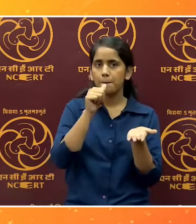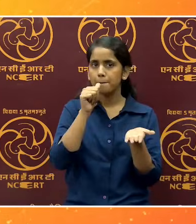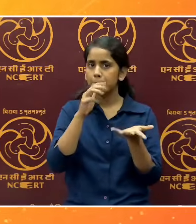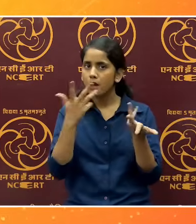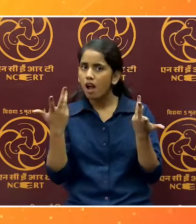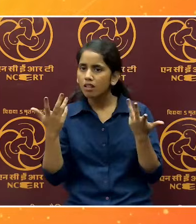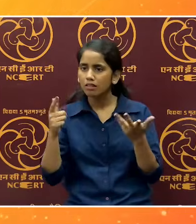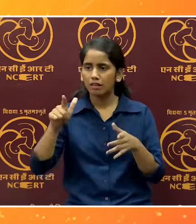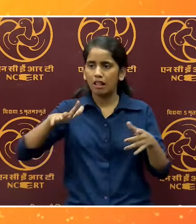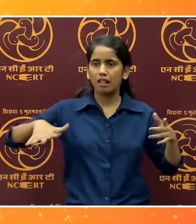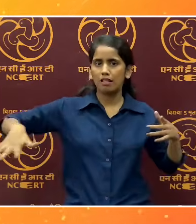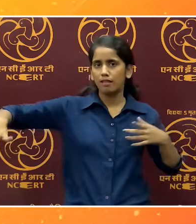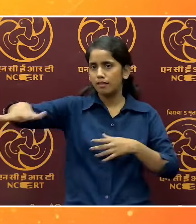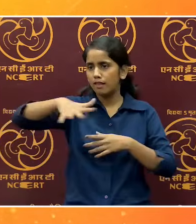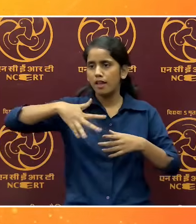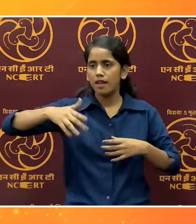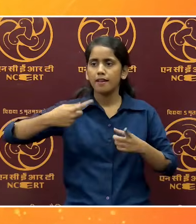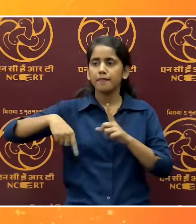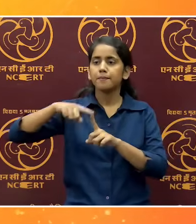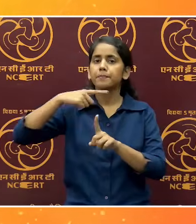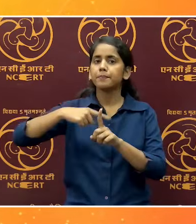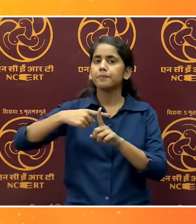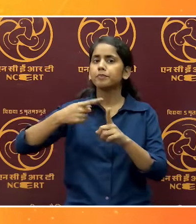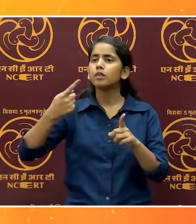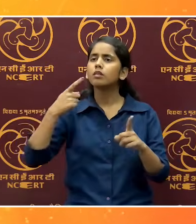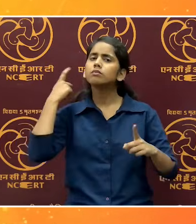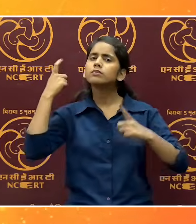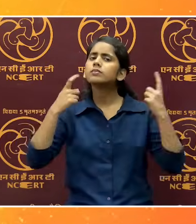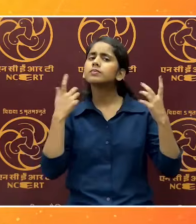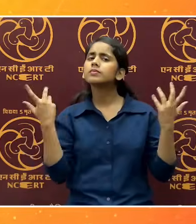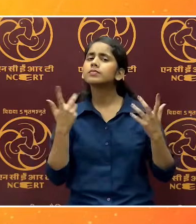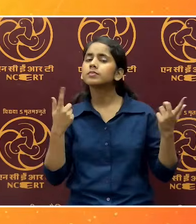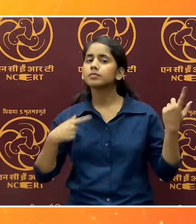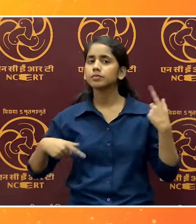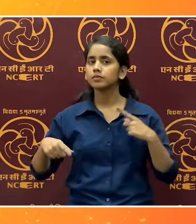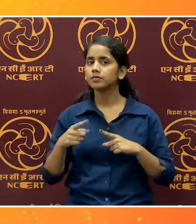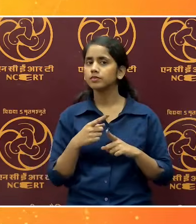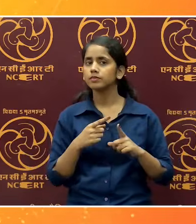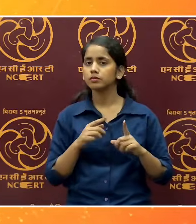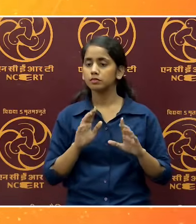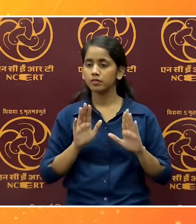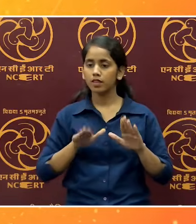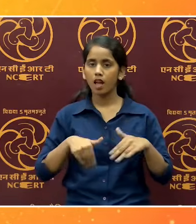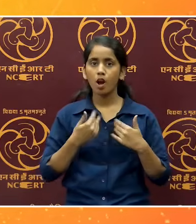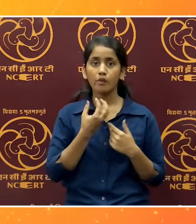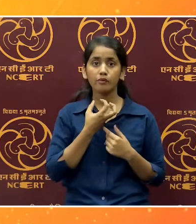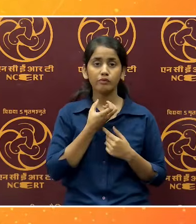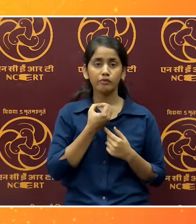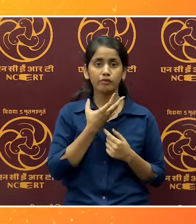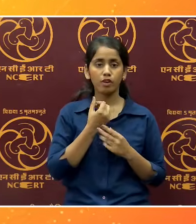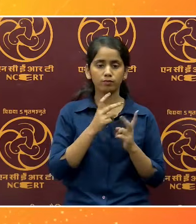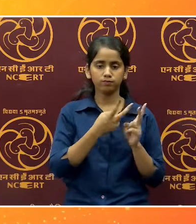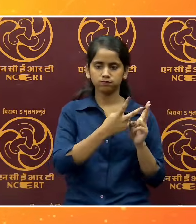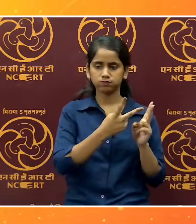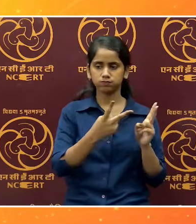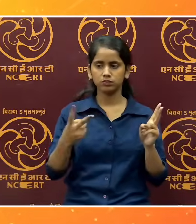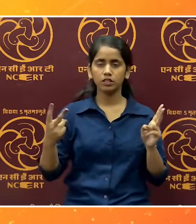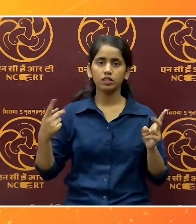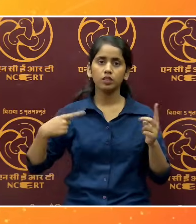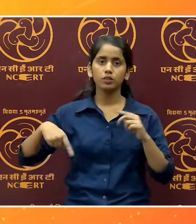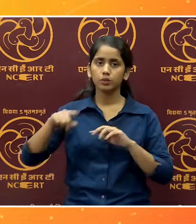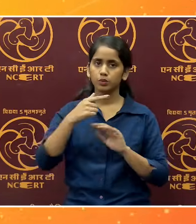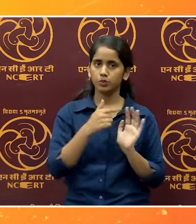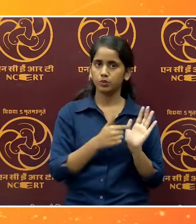land, and if you could hop as high as a frog, what things would you do? How is a frog's life different from a fish life? You can